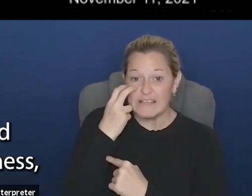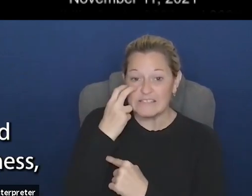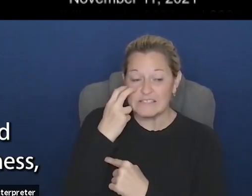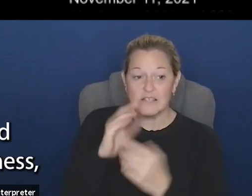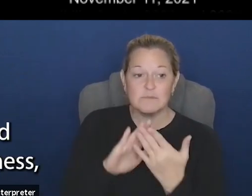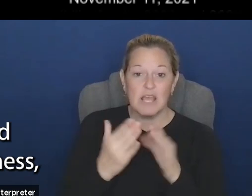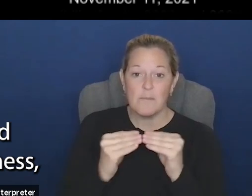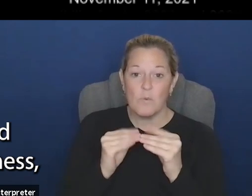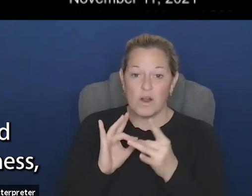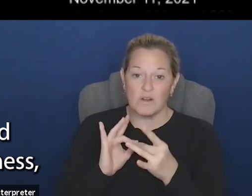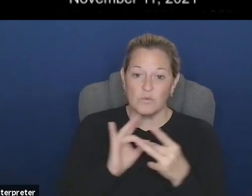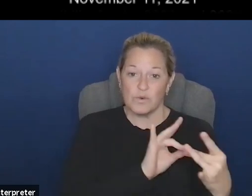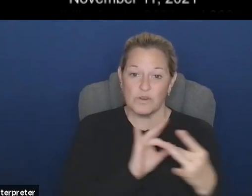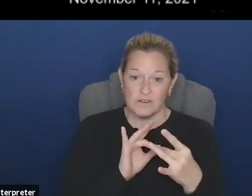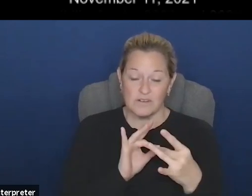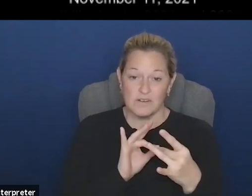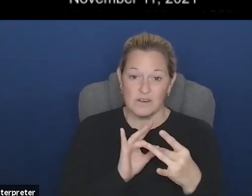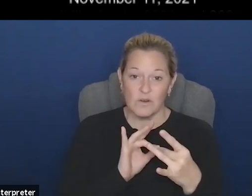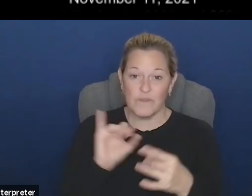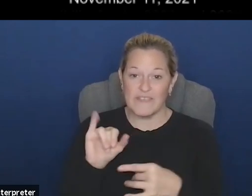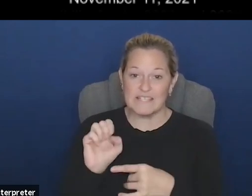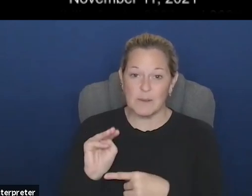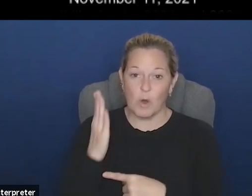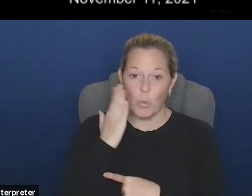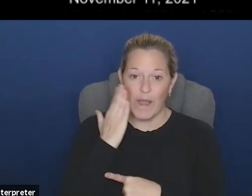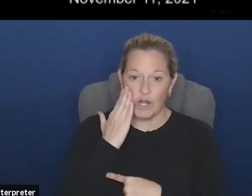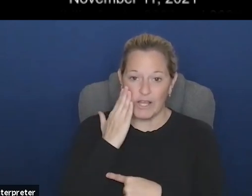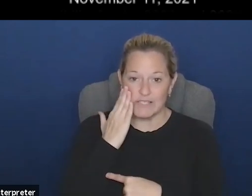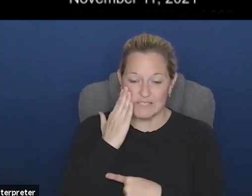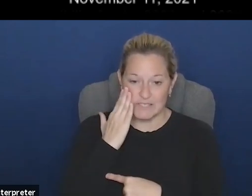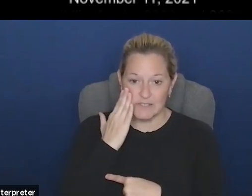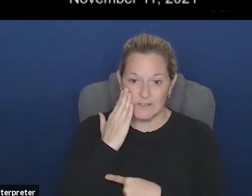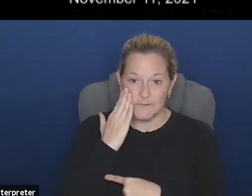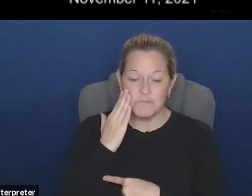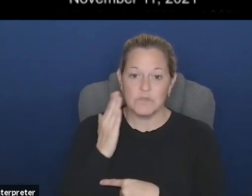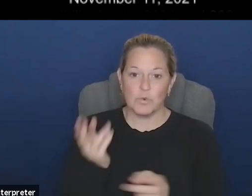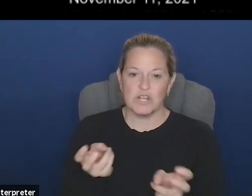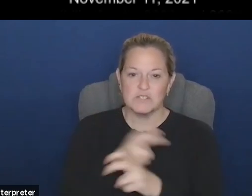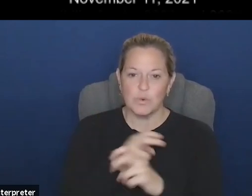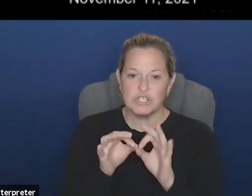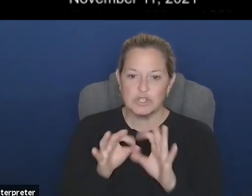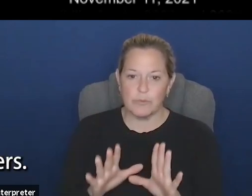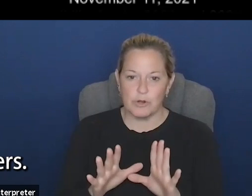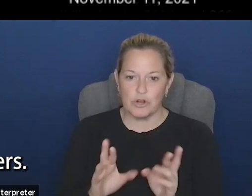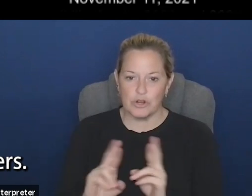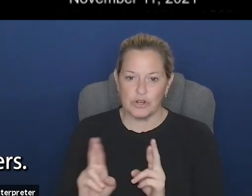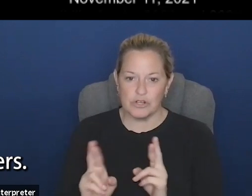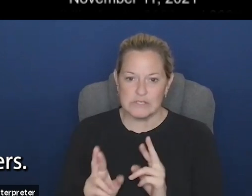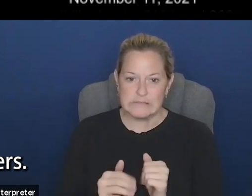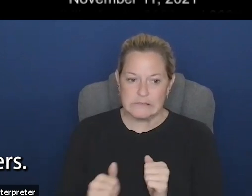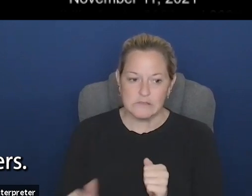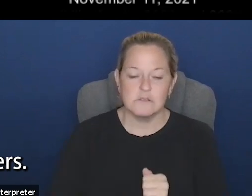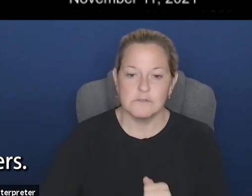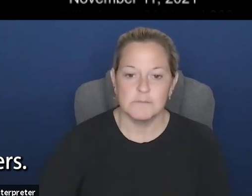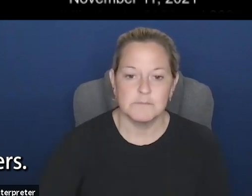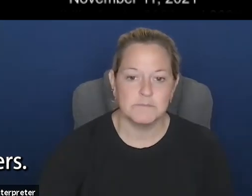something that we call ism awareness, which is I recognize the totality of your lived experience, and the totality